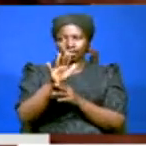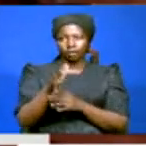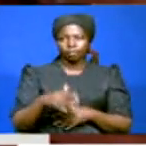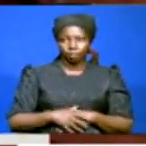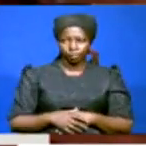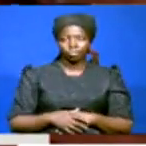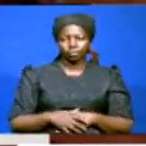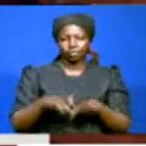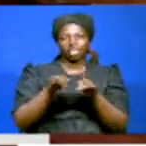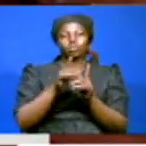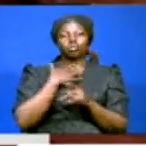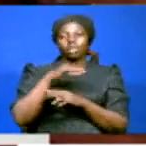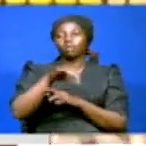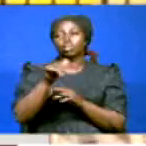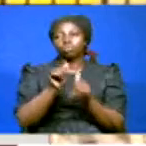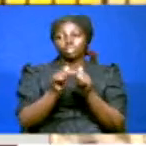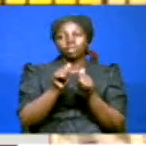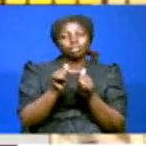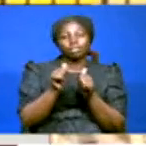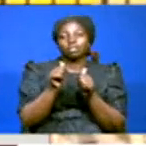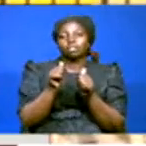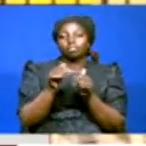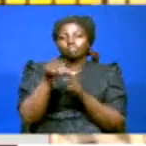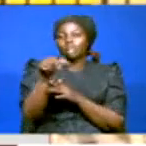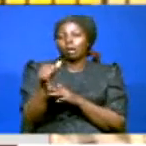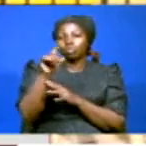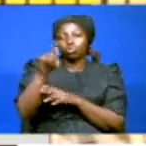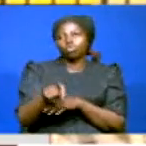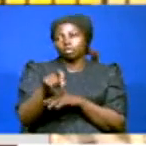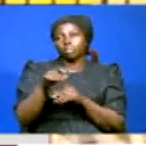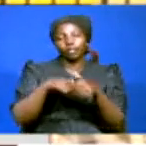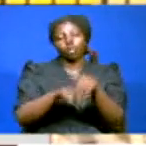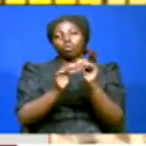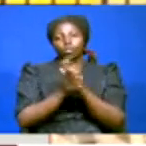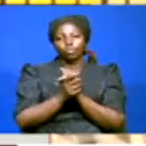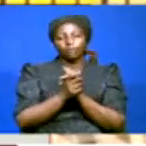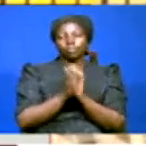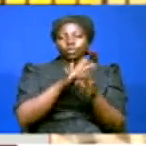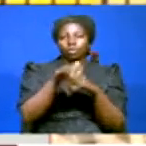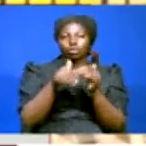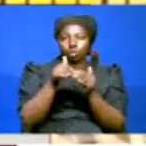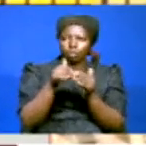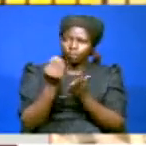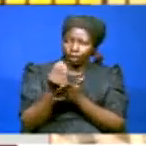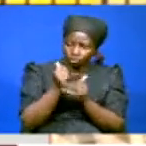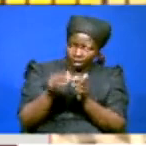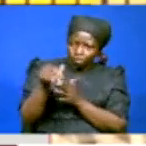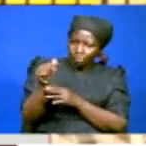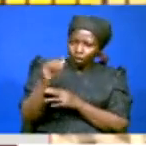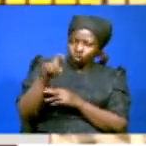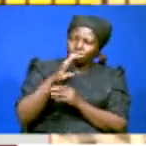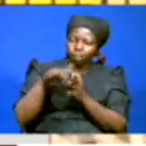counties that all pension schemes to comply. All debts for pension should be cleared within the next